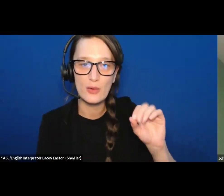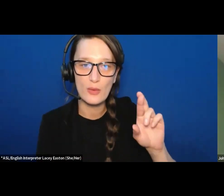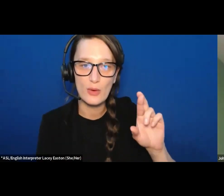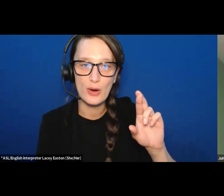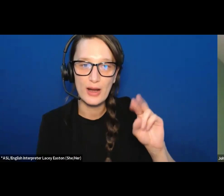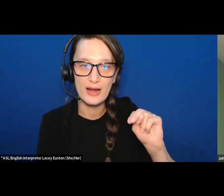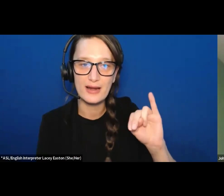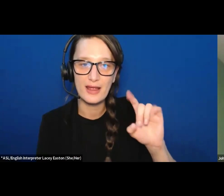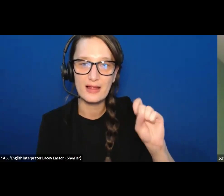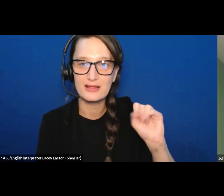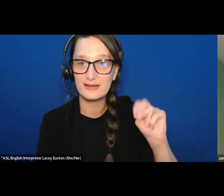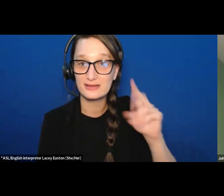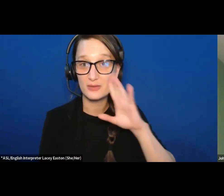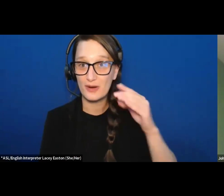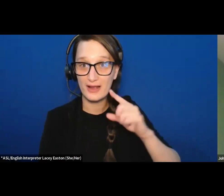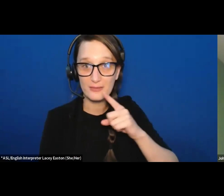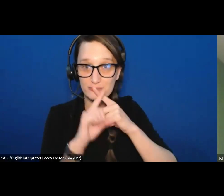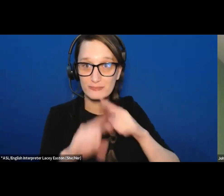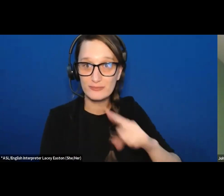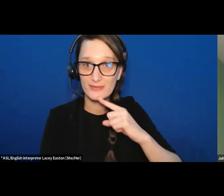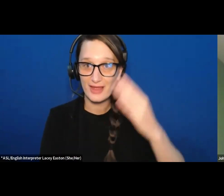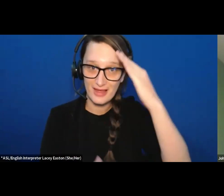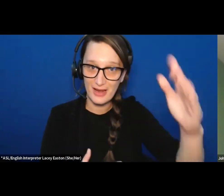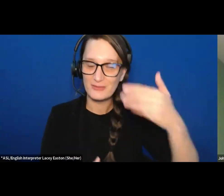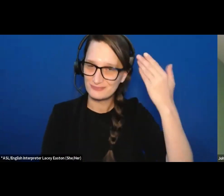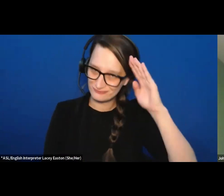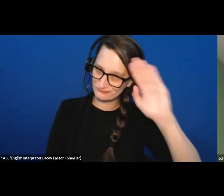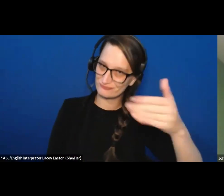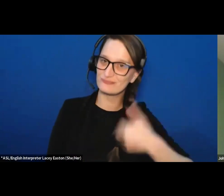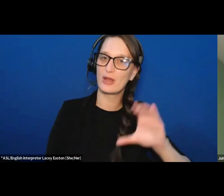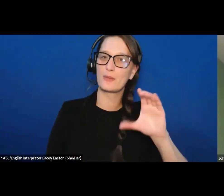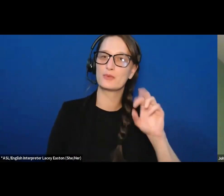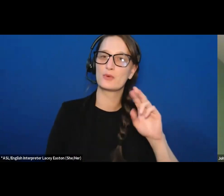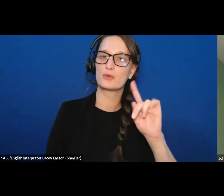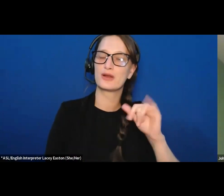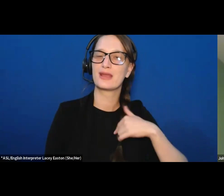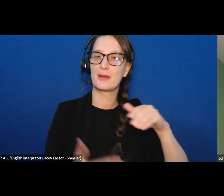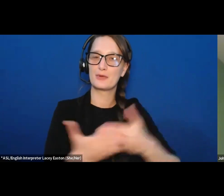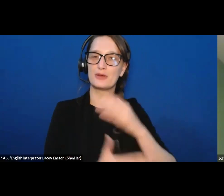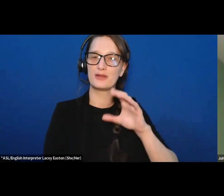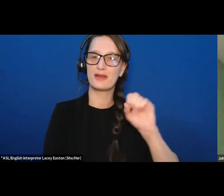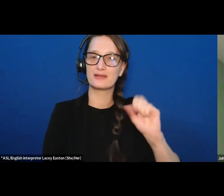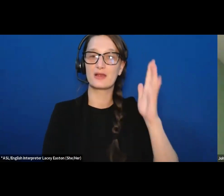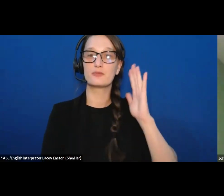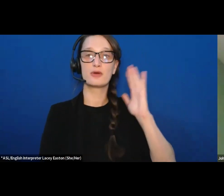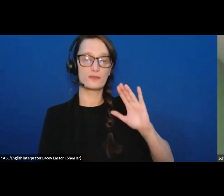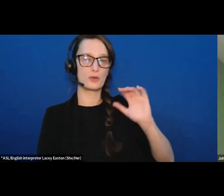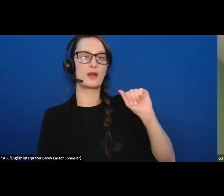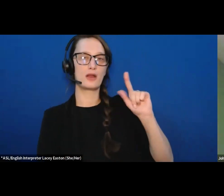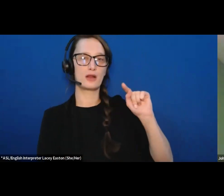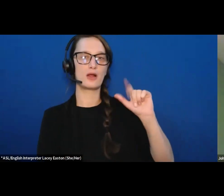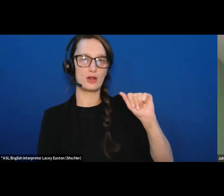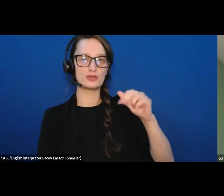everyone? Hi, my name is Courtney. I'm new to CSS. I was with Ulta in residential for a few